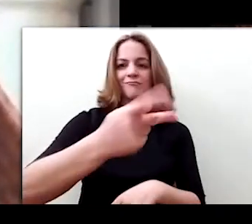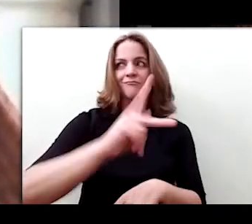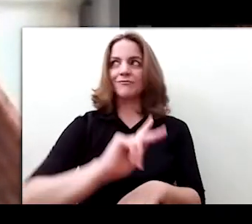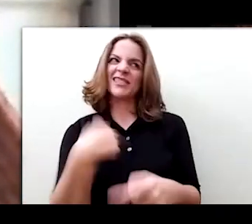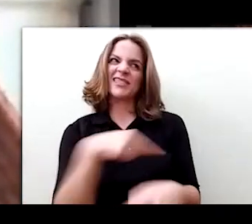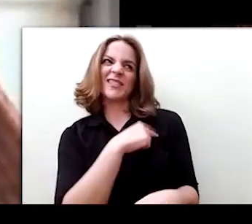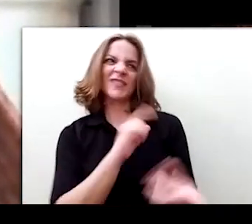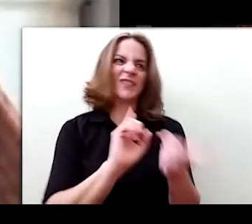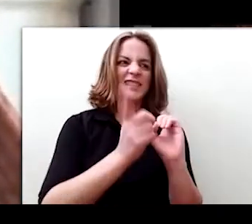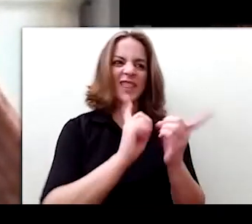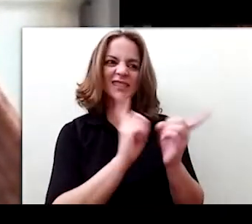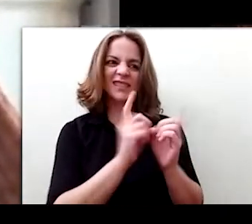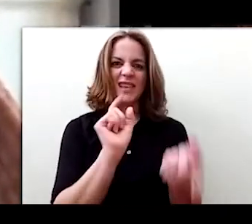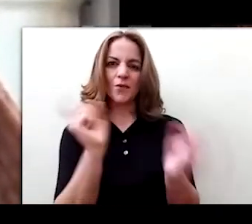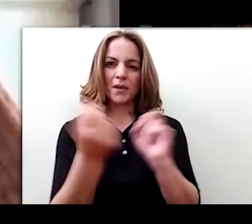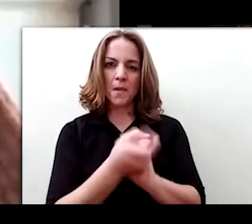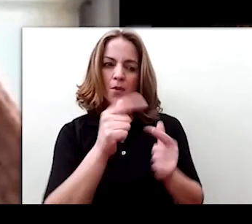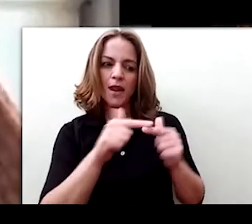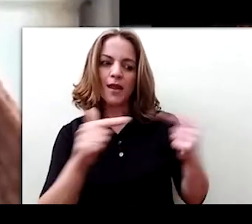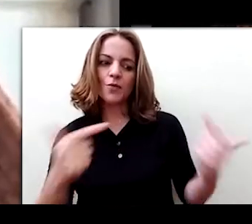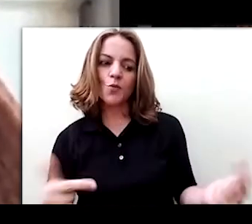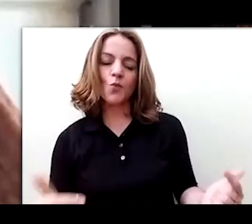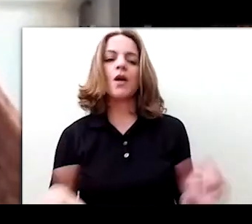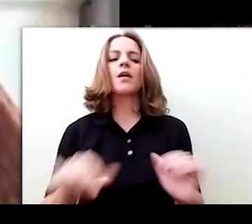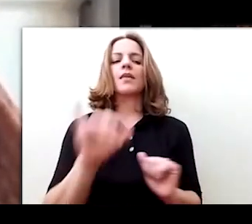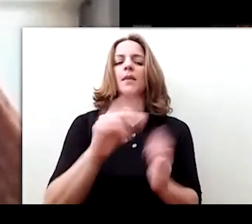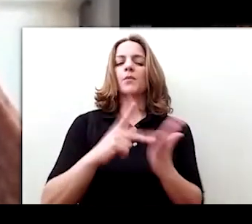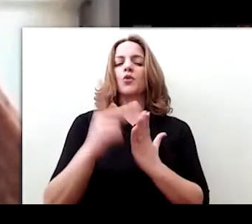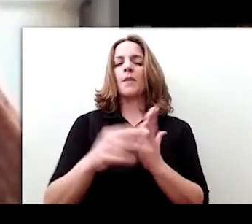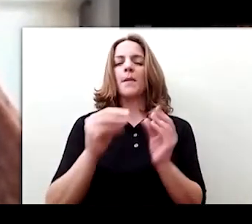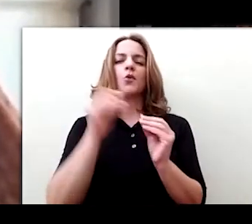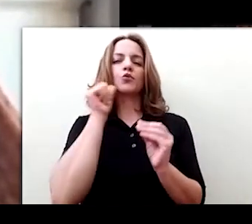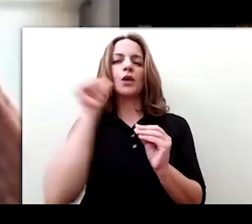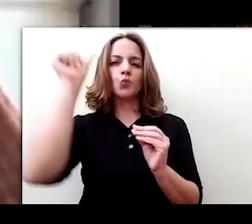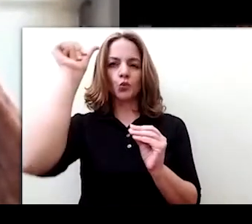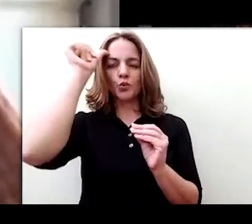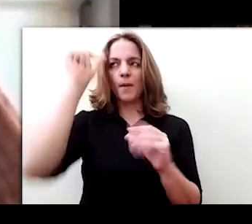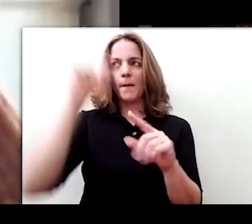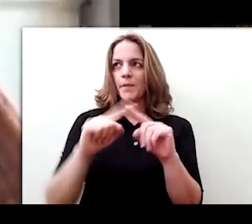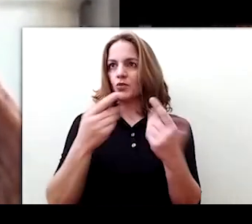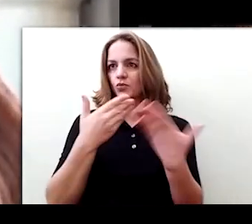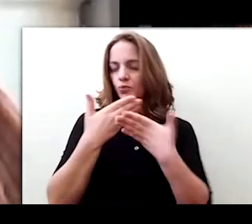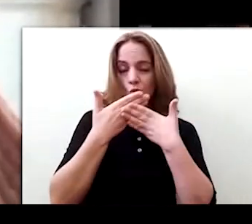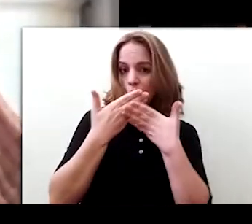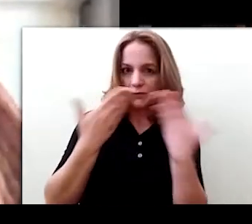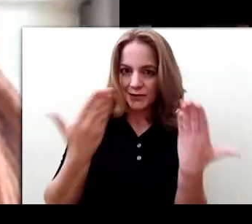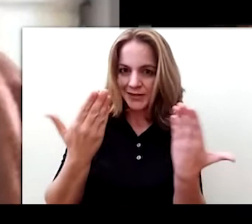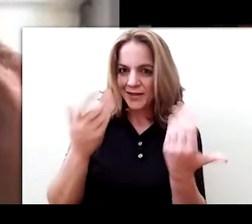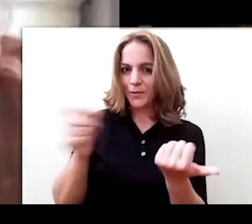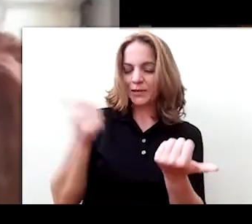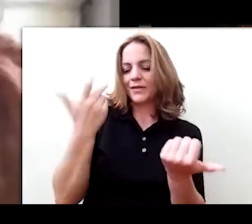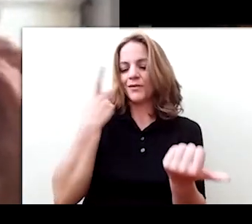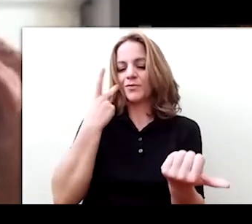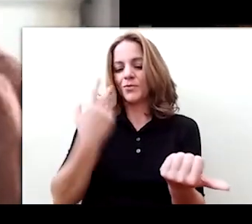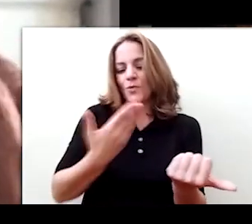in English. And it was an adult show, and so there is nothing that I've seen or that the creatives have seen that